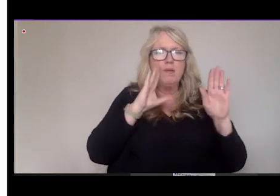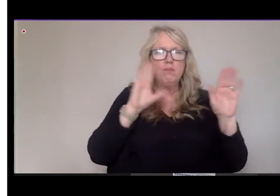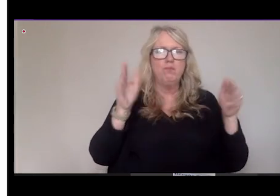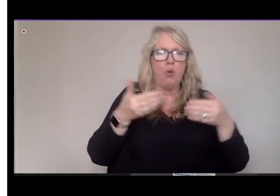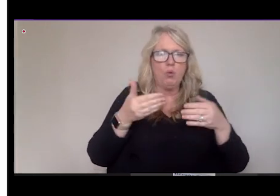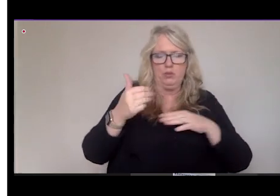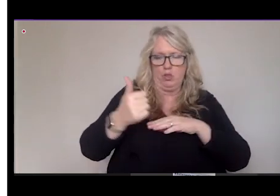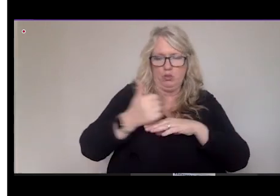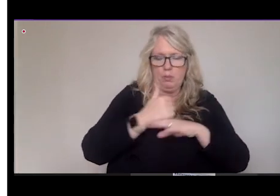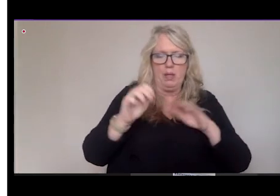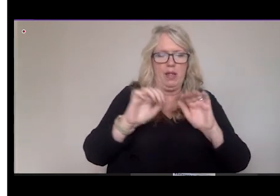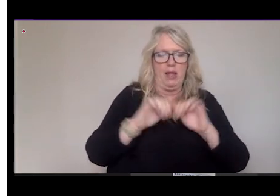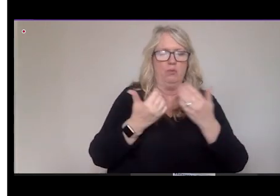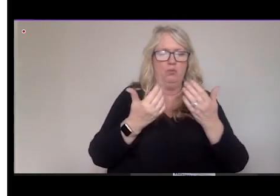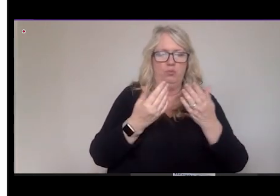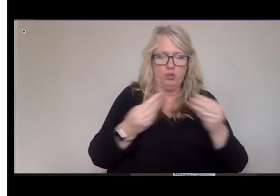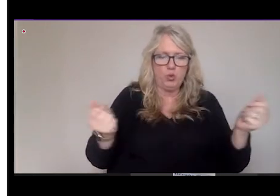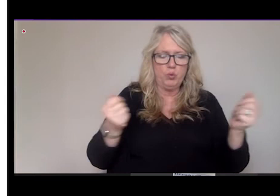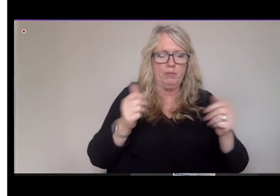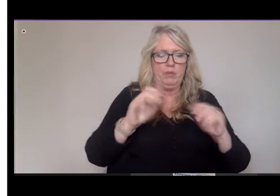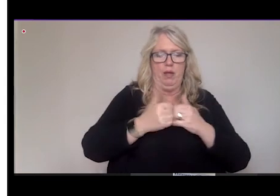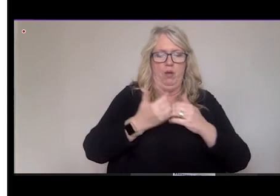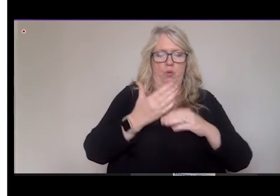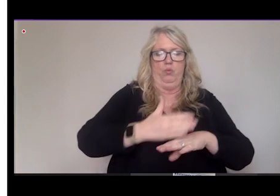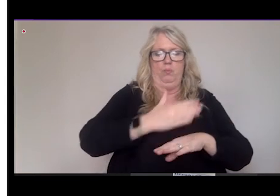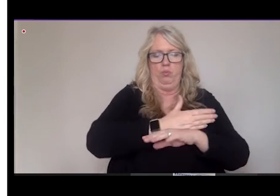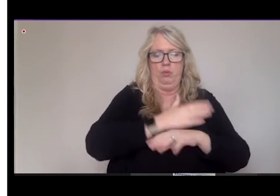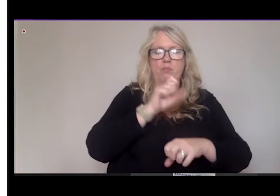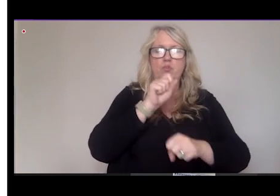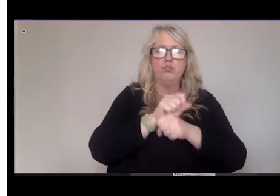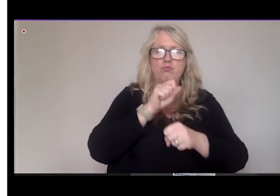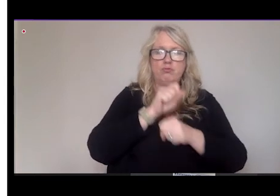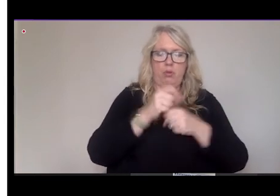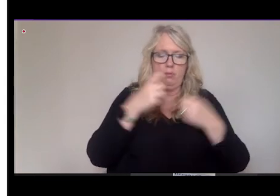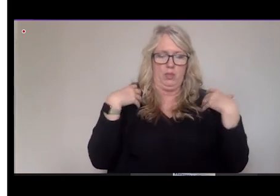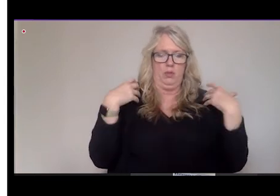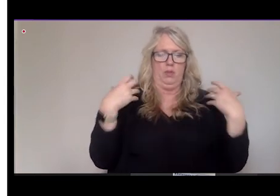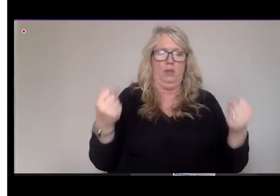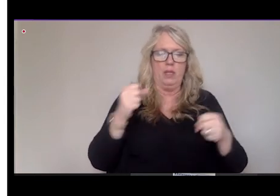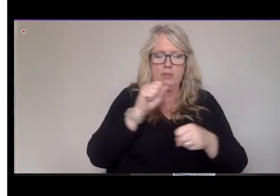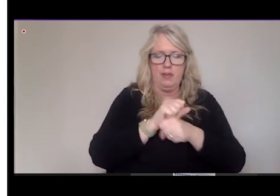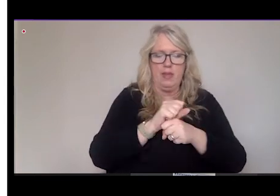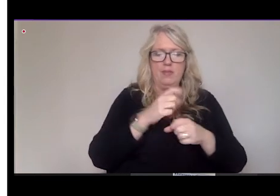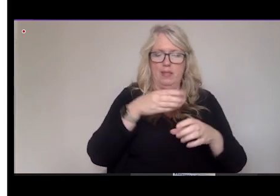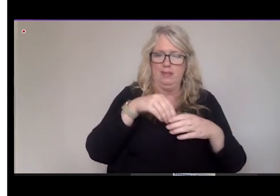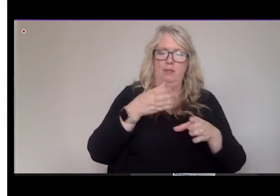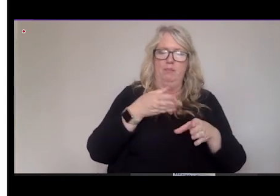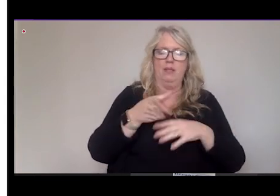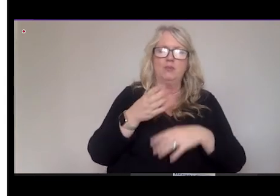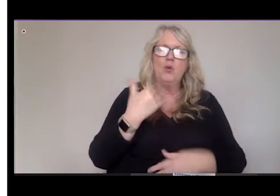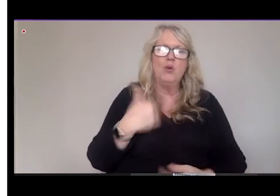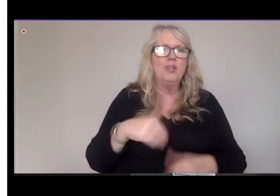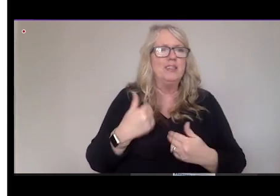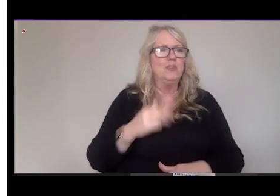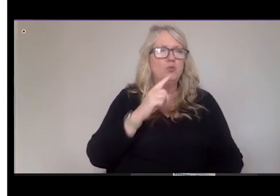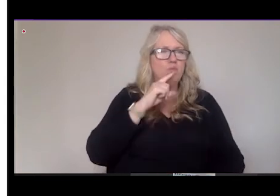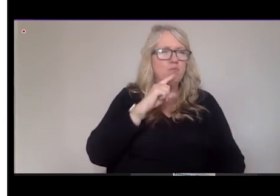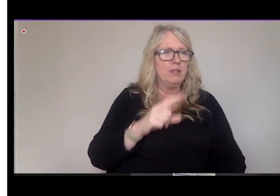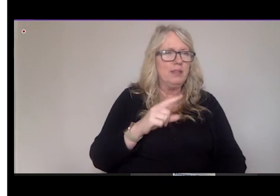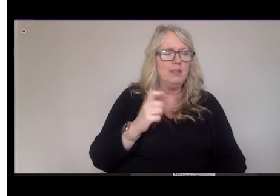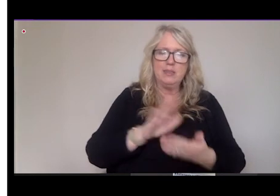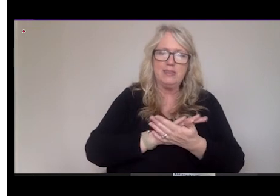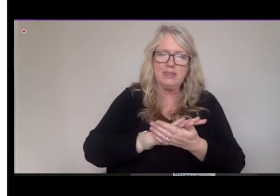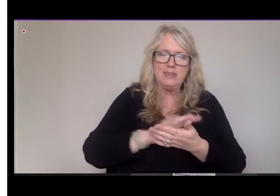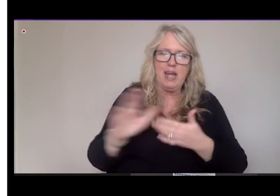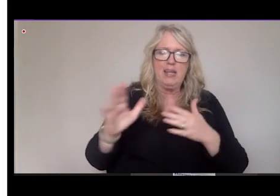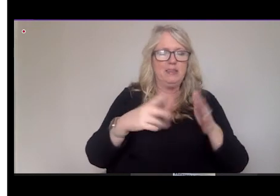way it focused on transportation as a solution to improving job recovery and employment in Maine. So this